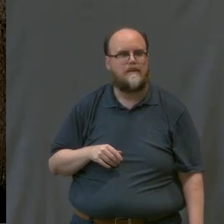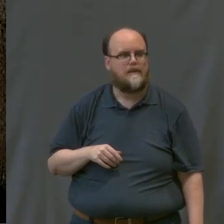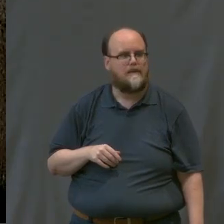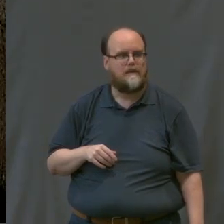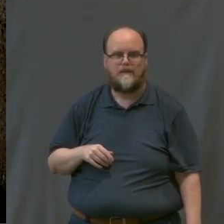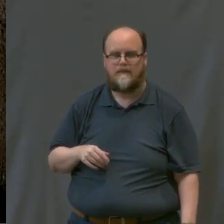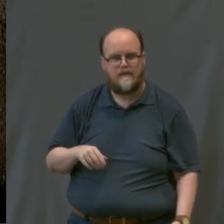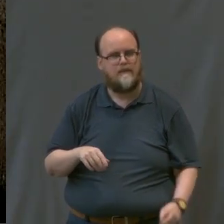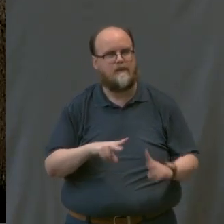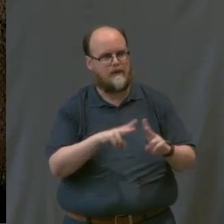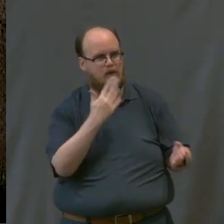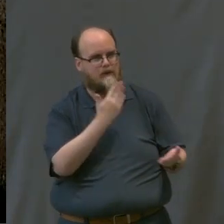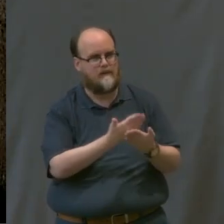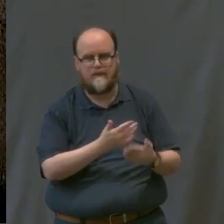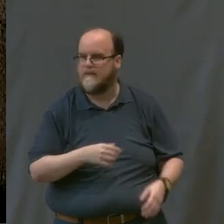Very good.